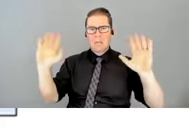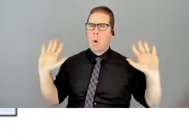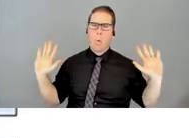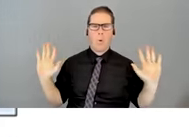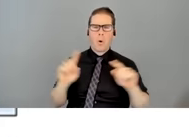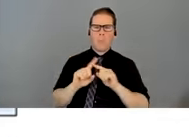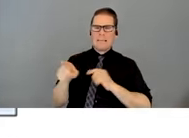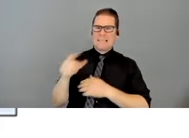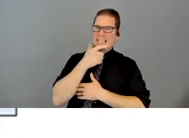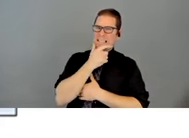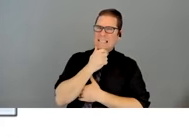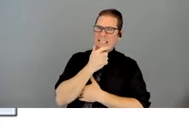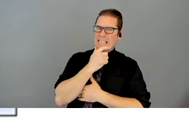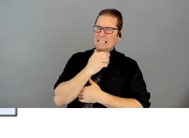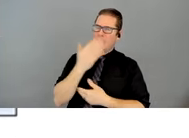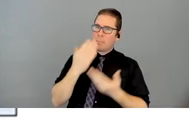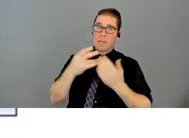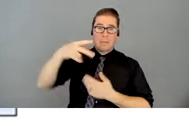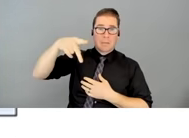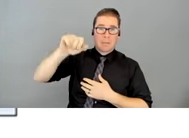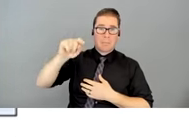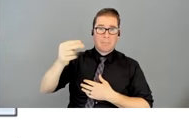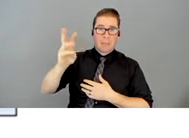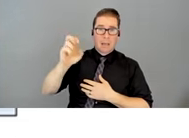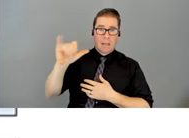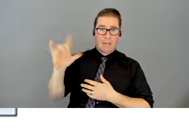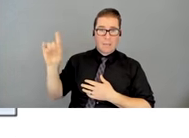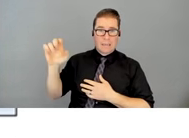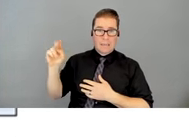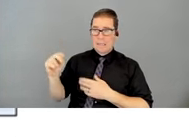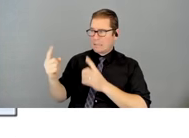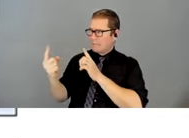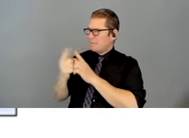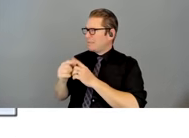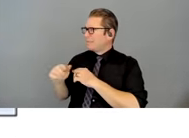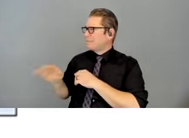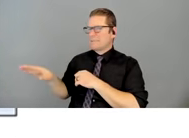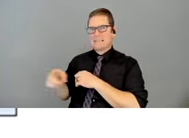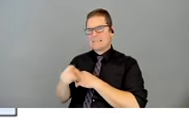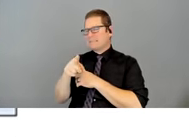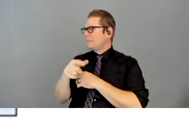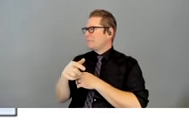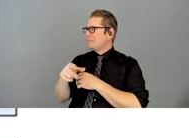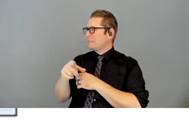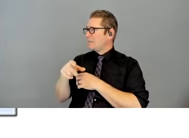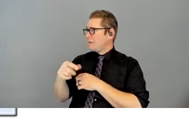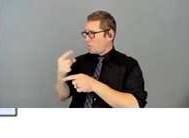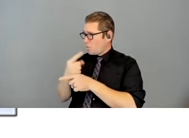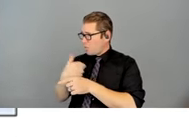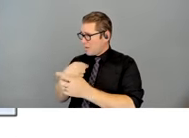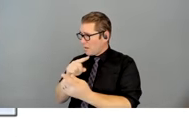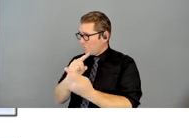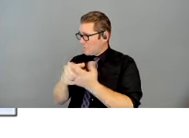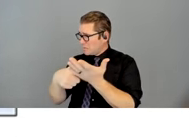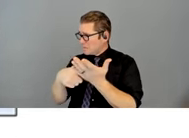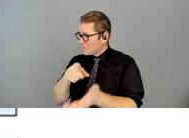might want to consult with your pathway dean and if it's appropriate, talk to the student, ask them if they're okay. Again, there are referrals